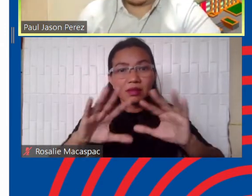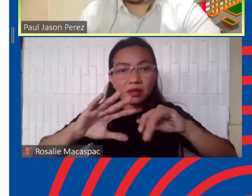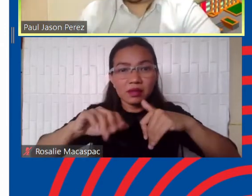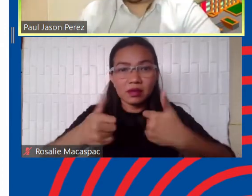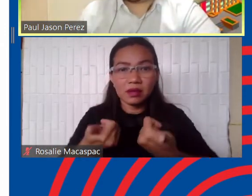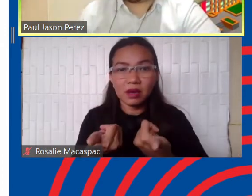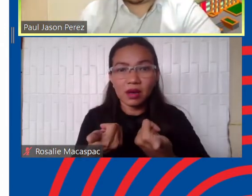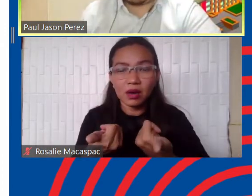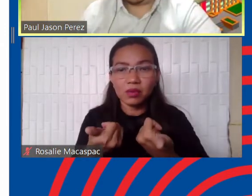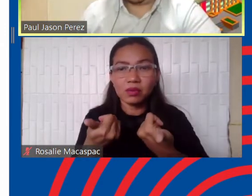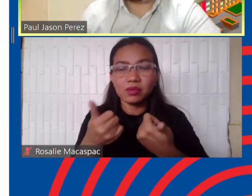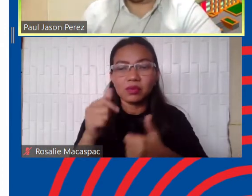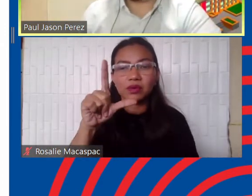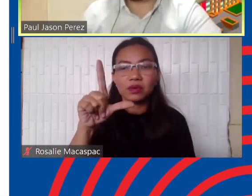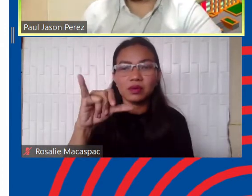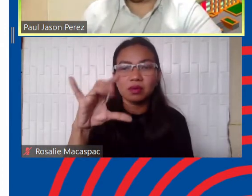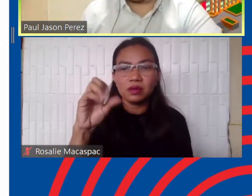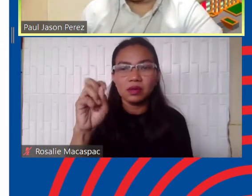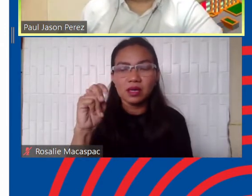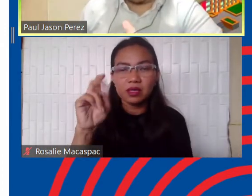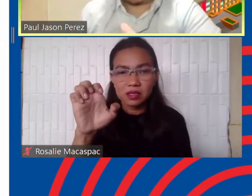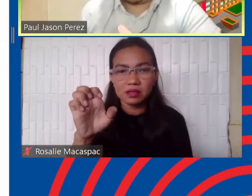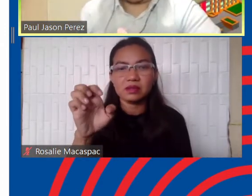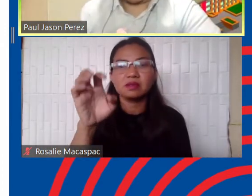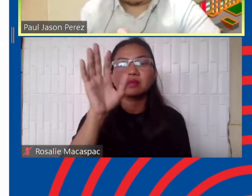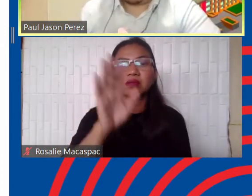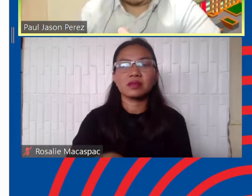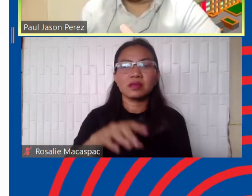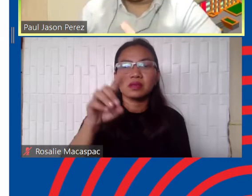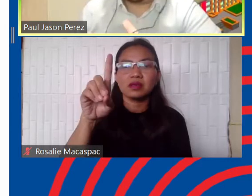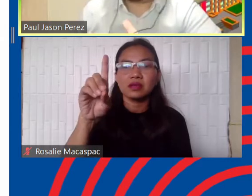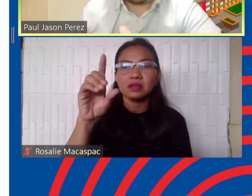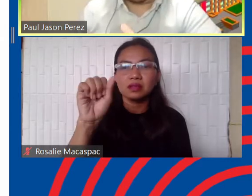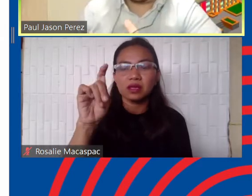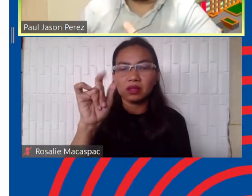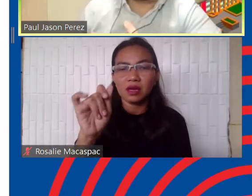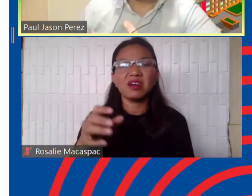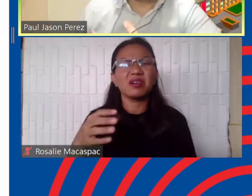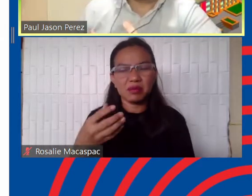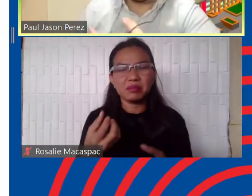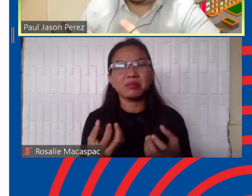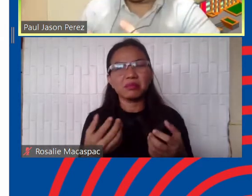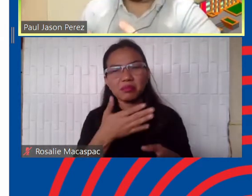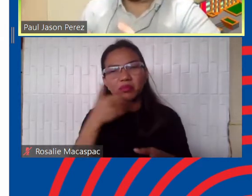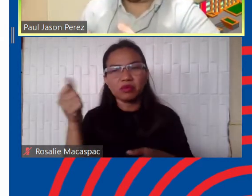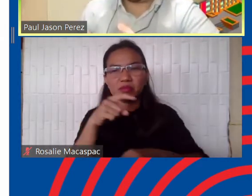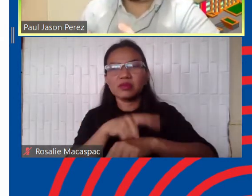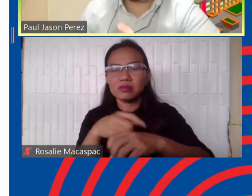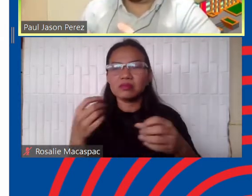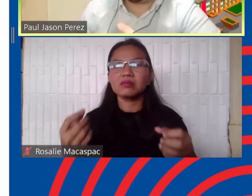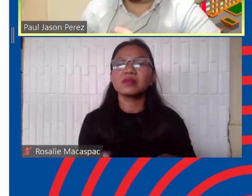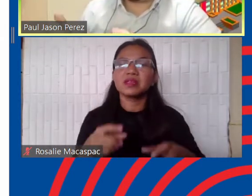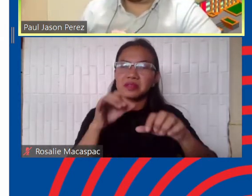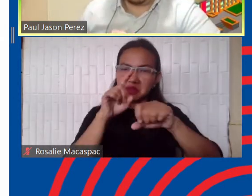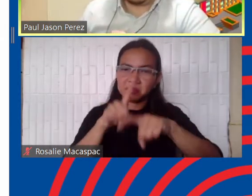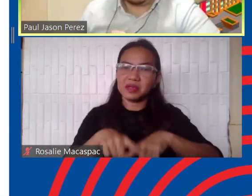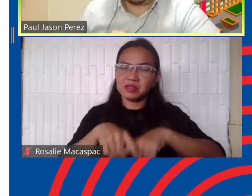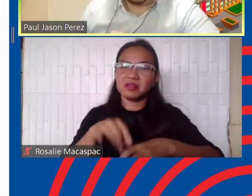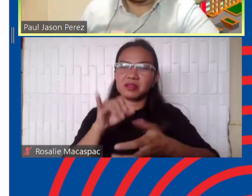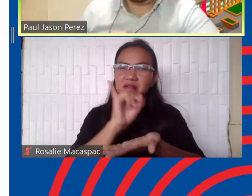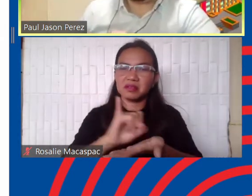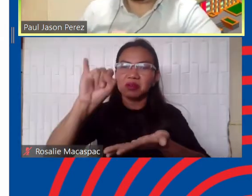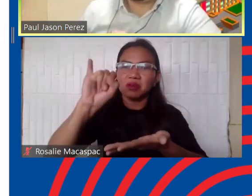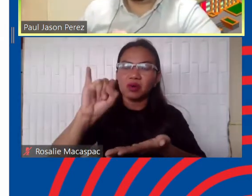to license our data? Most of the time, it will depend on your institution or your